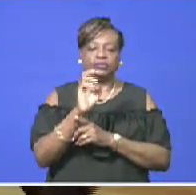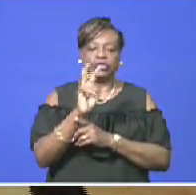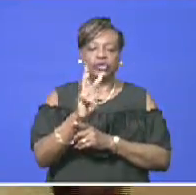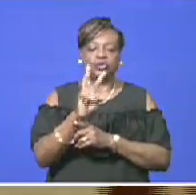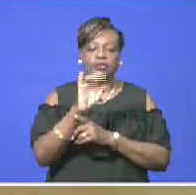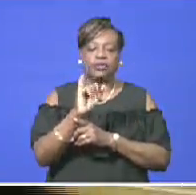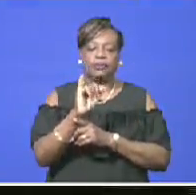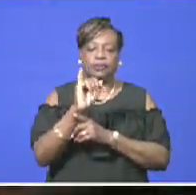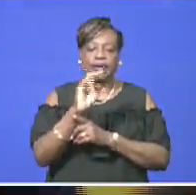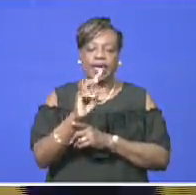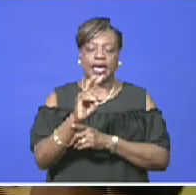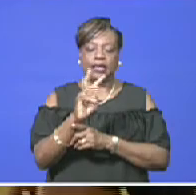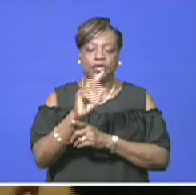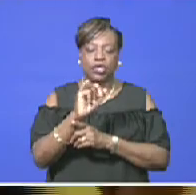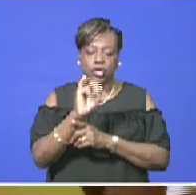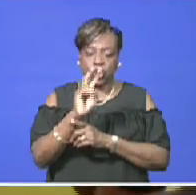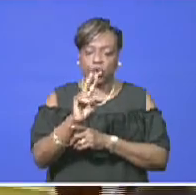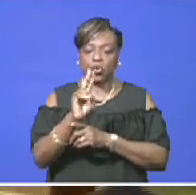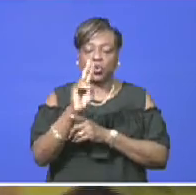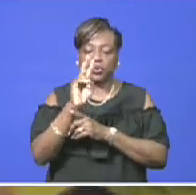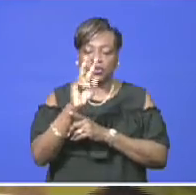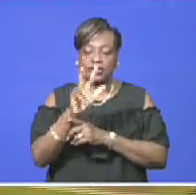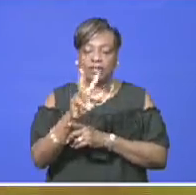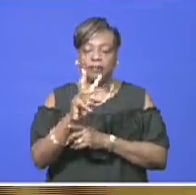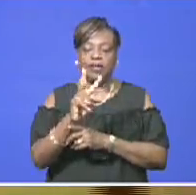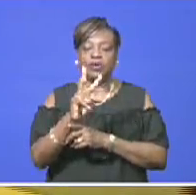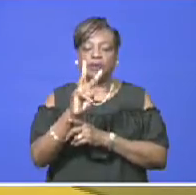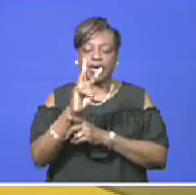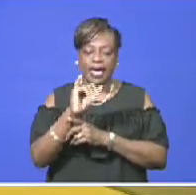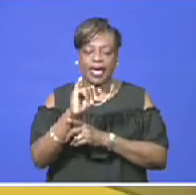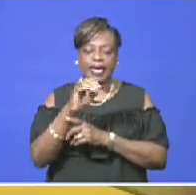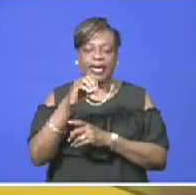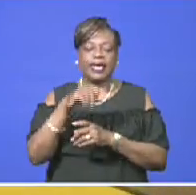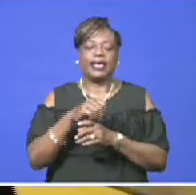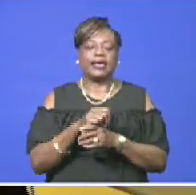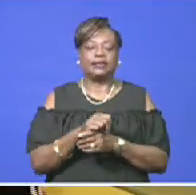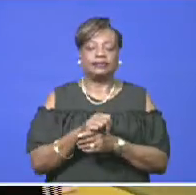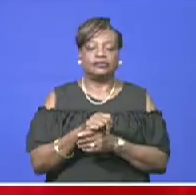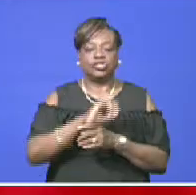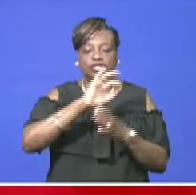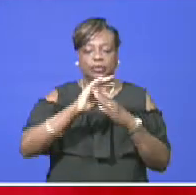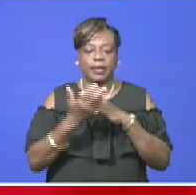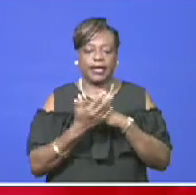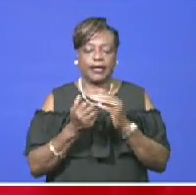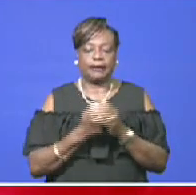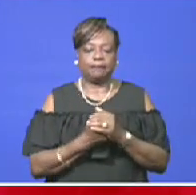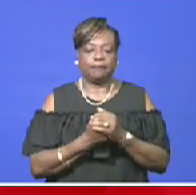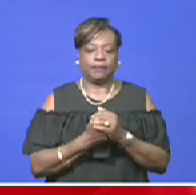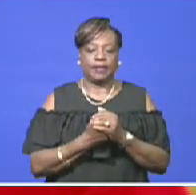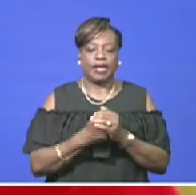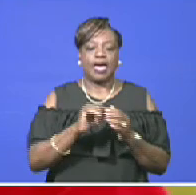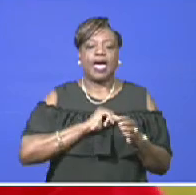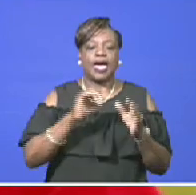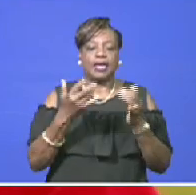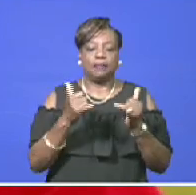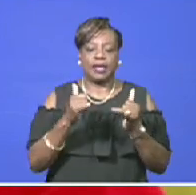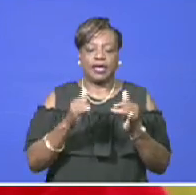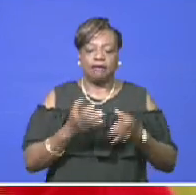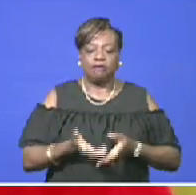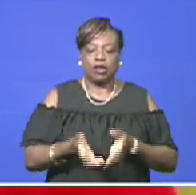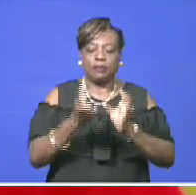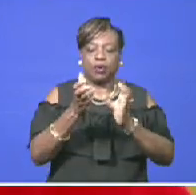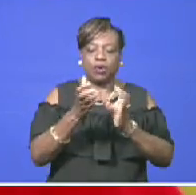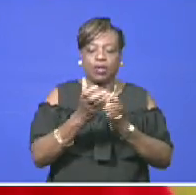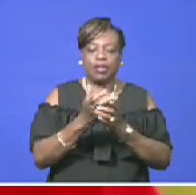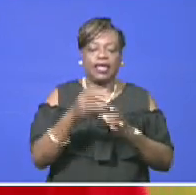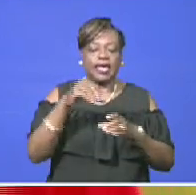Indies, the coaching style is different. We have different drills, and it was easy to adjust to. I really just play volleyball inside school right now for